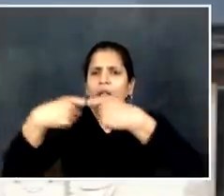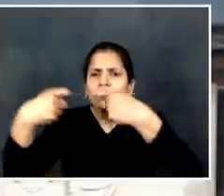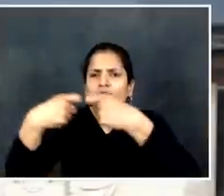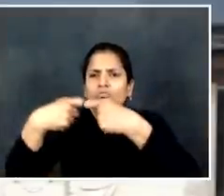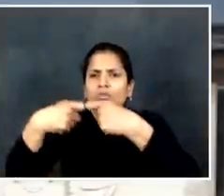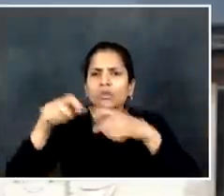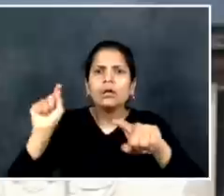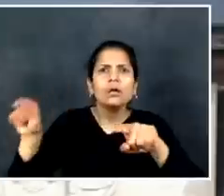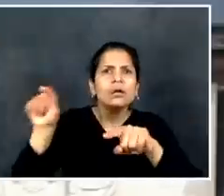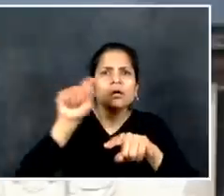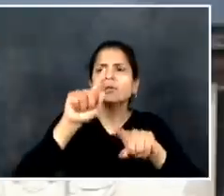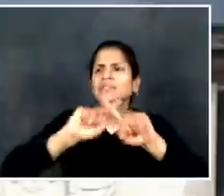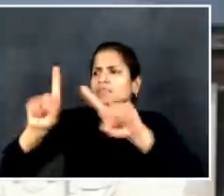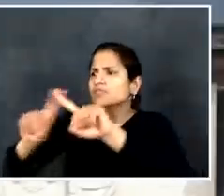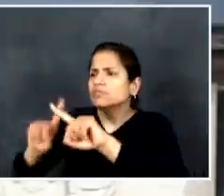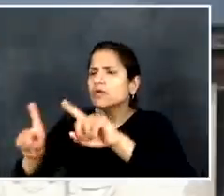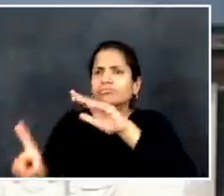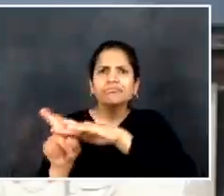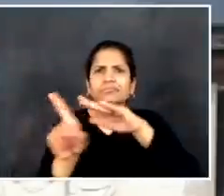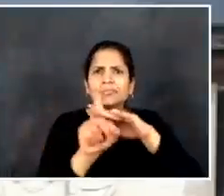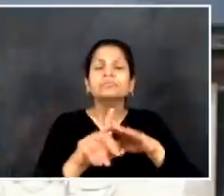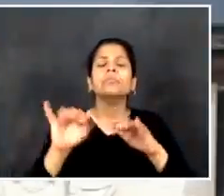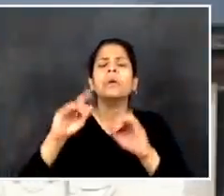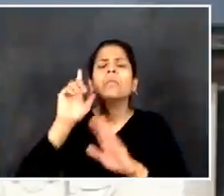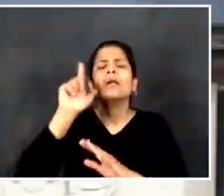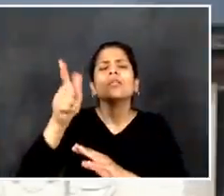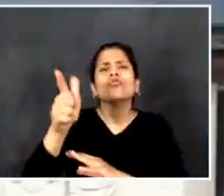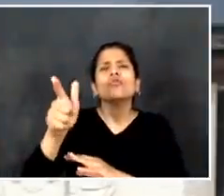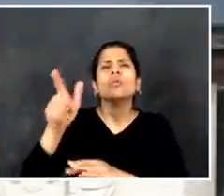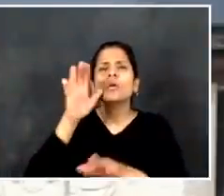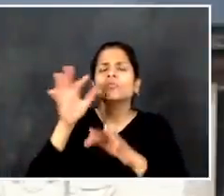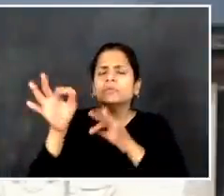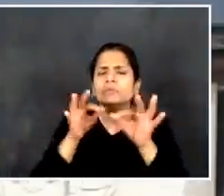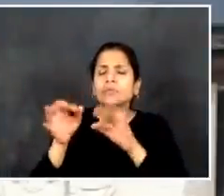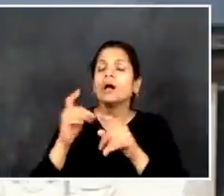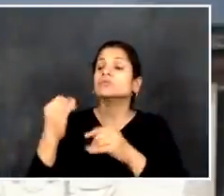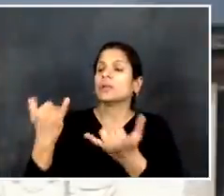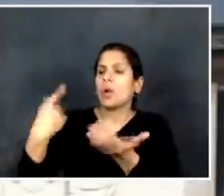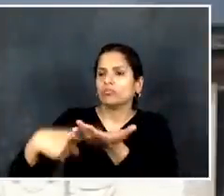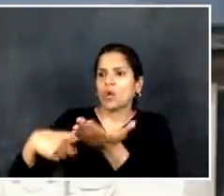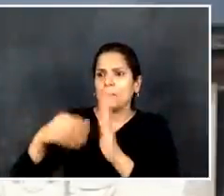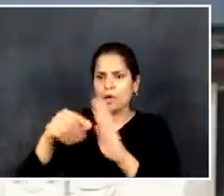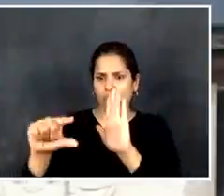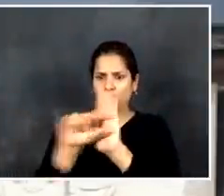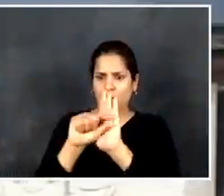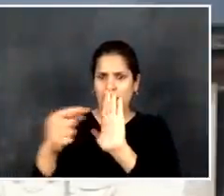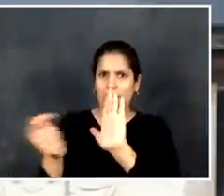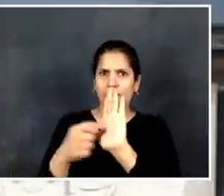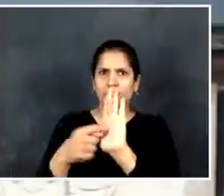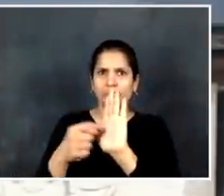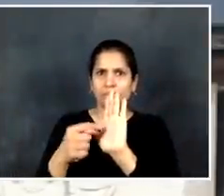definitely make sense of the grading issue and talk about it publicly. Next, we have Shant from the Daily News.